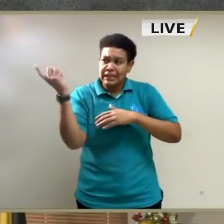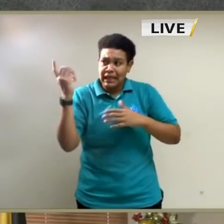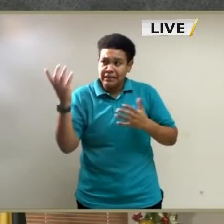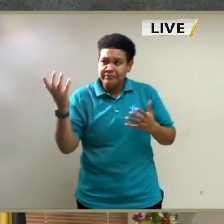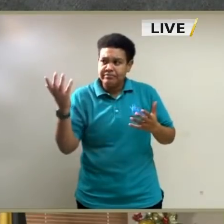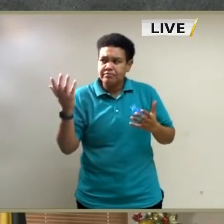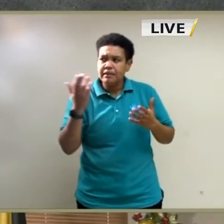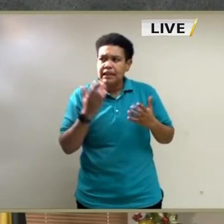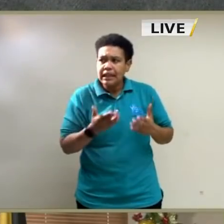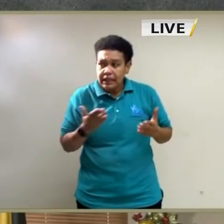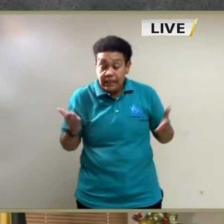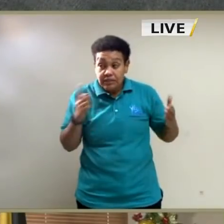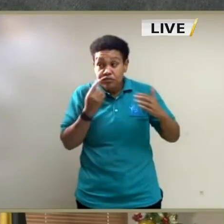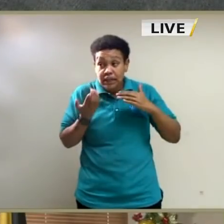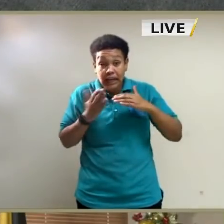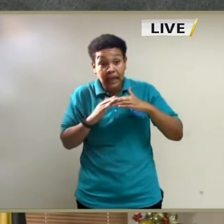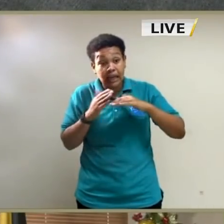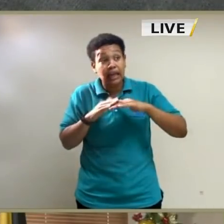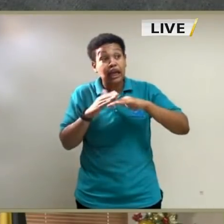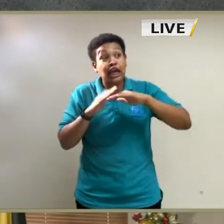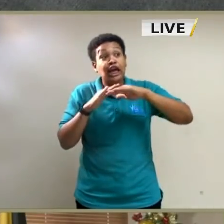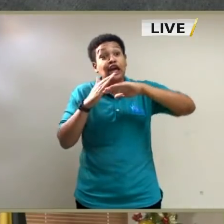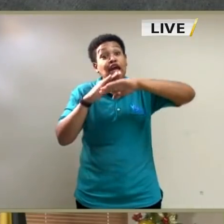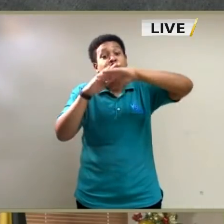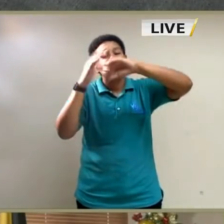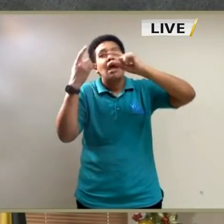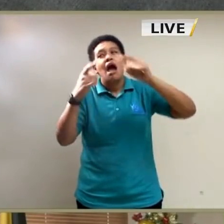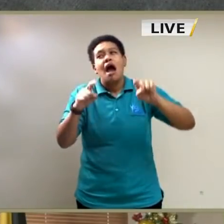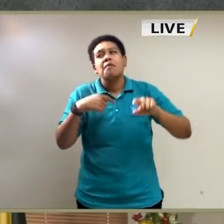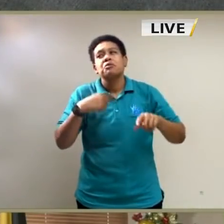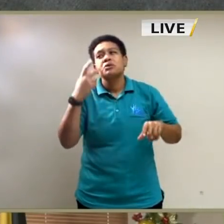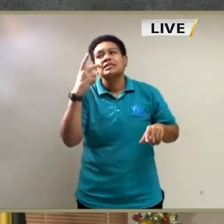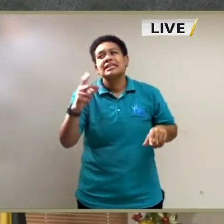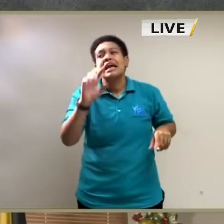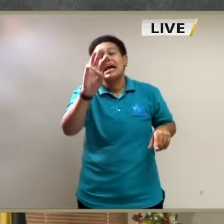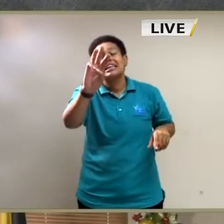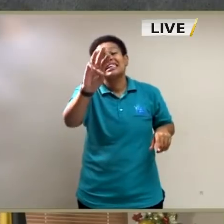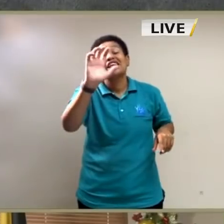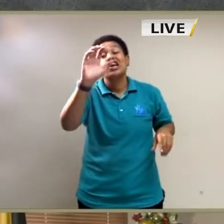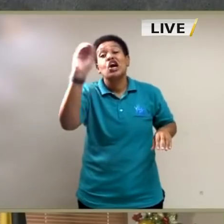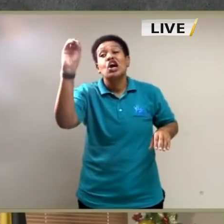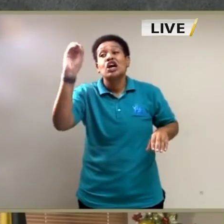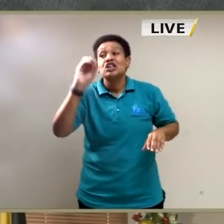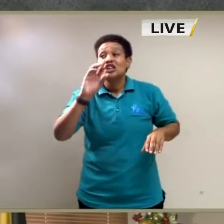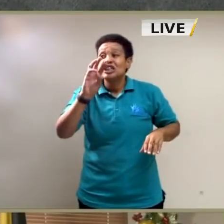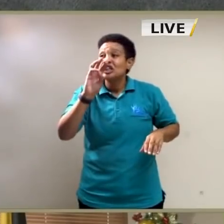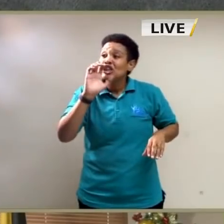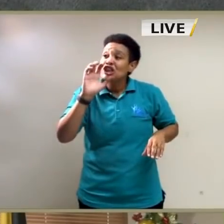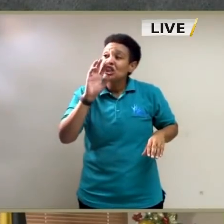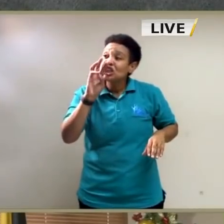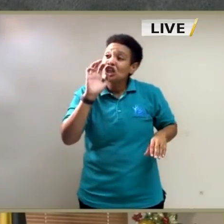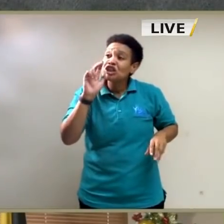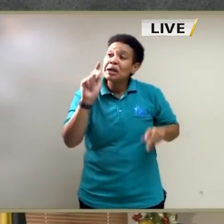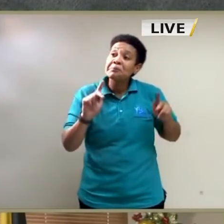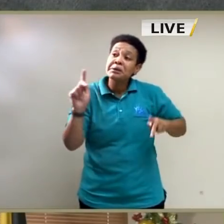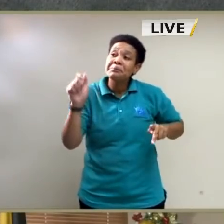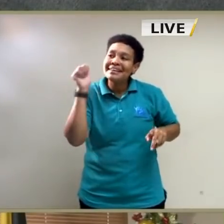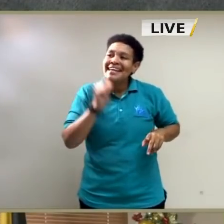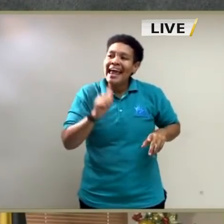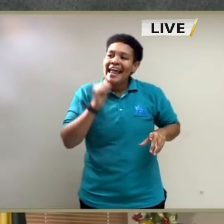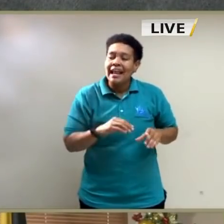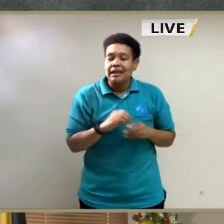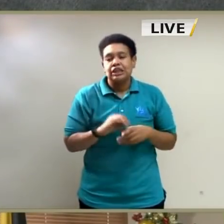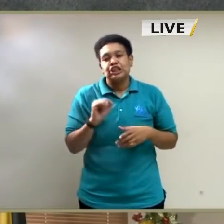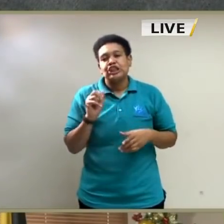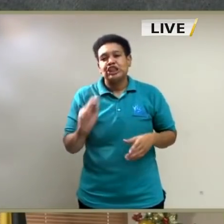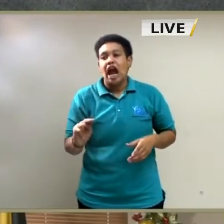things start to increase, then we could see almost 600 persons per day in January.